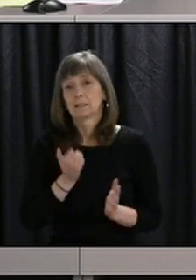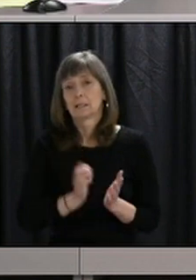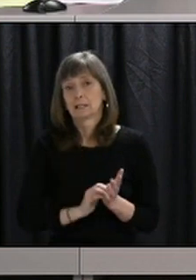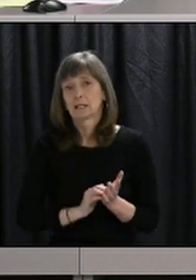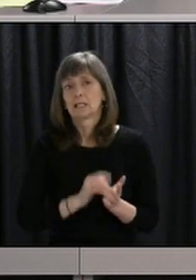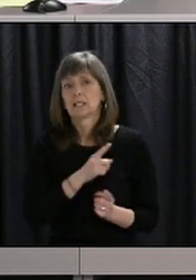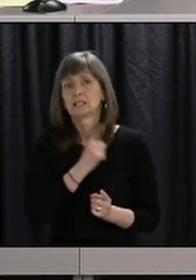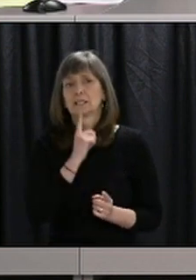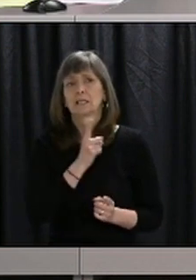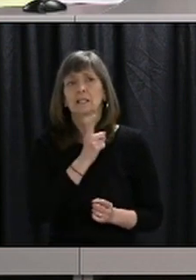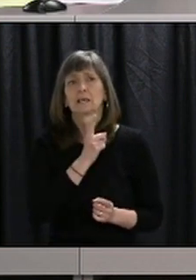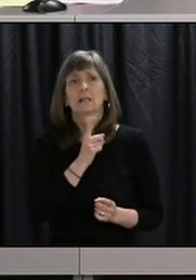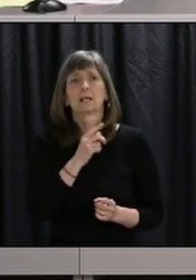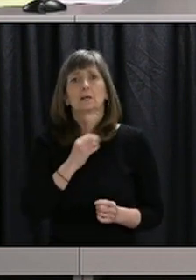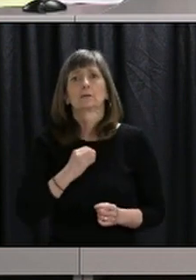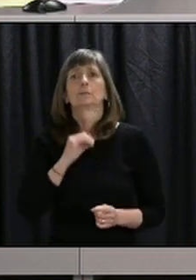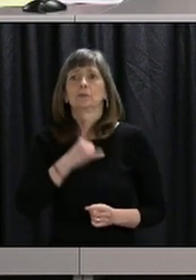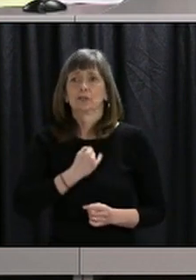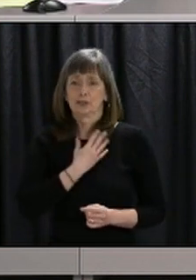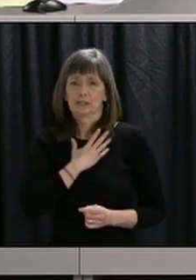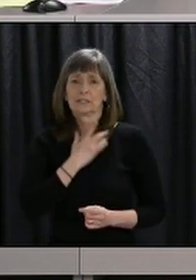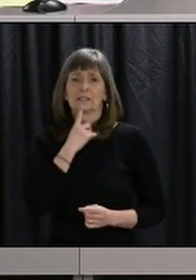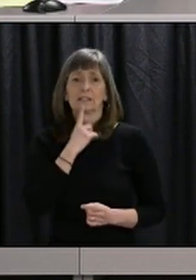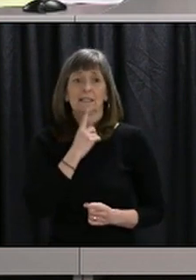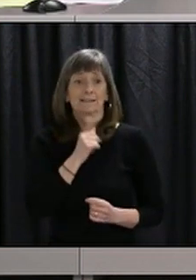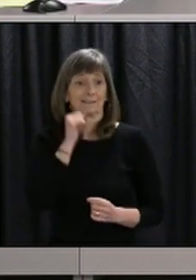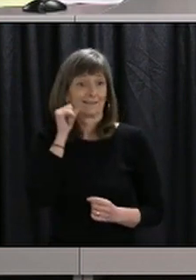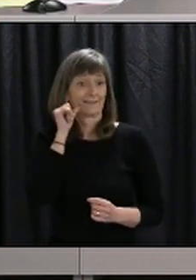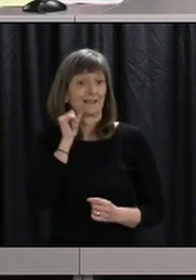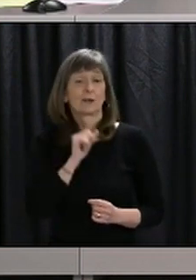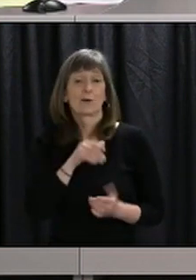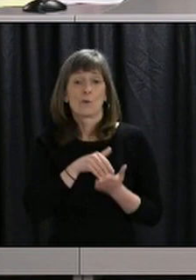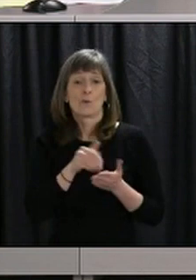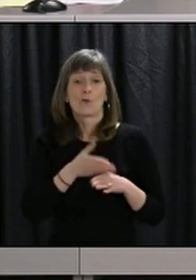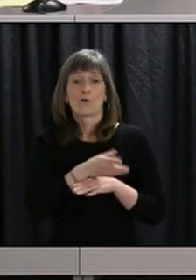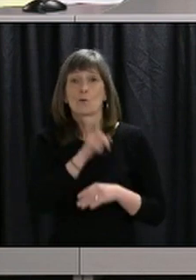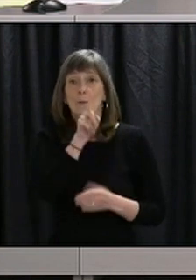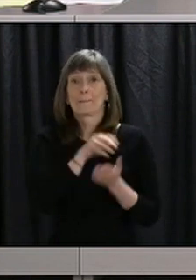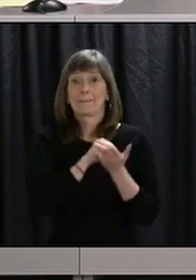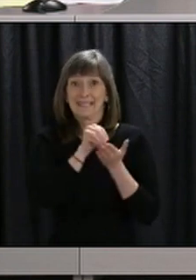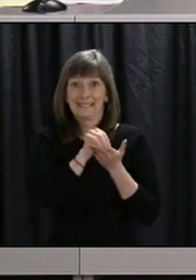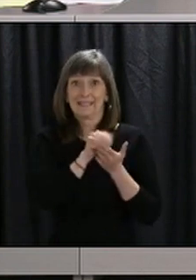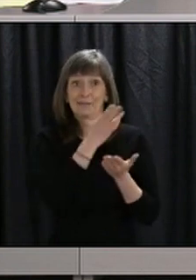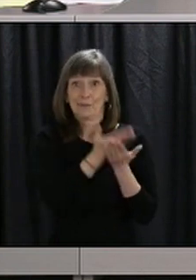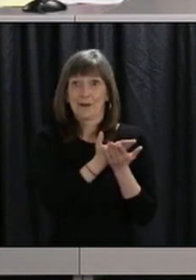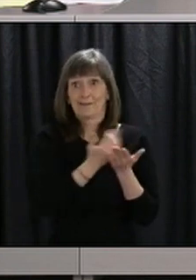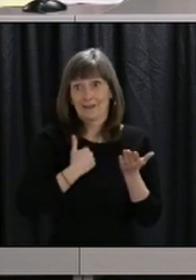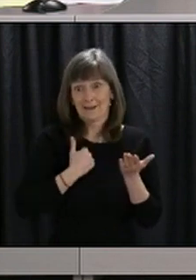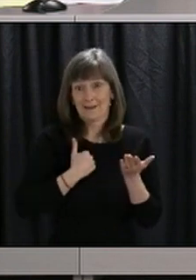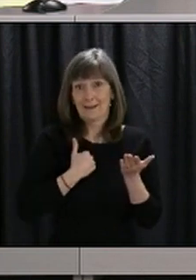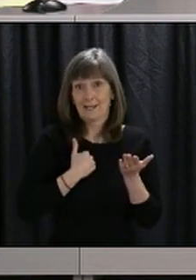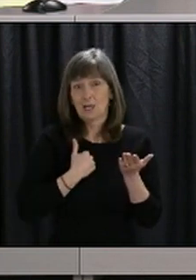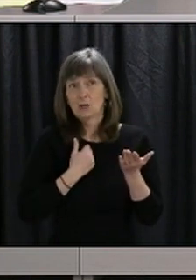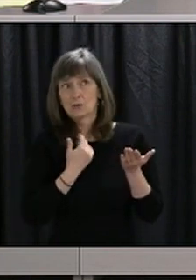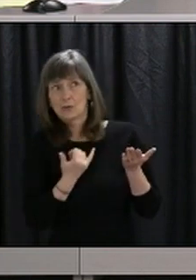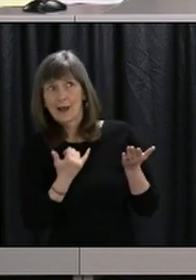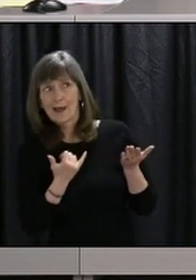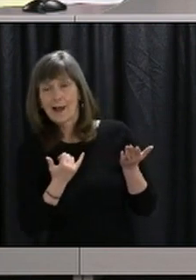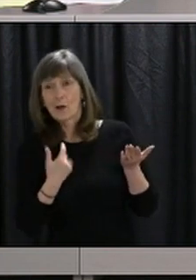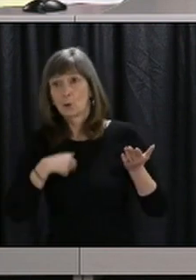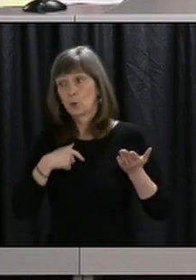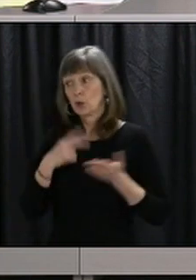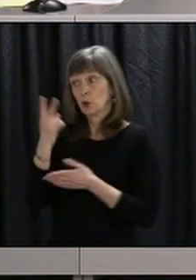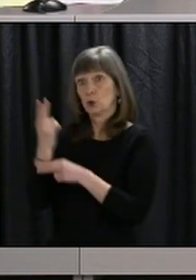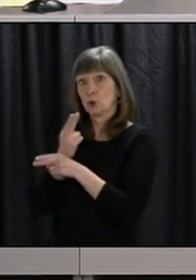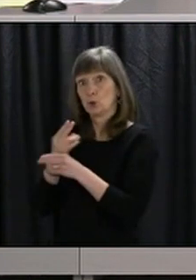1.1 million masks would arrive in Canada over the weekend. Can you give an update on where we're at in terms of masks? And has our burn rate changed? We're